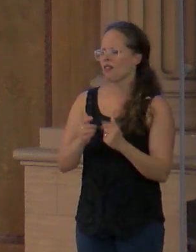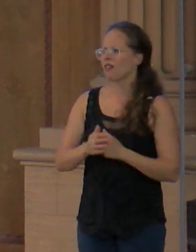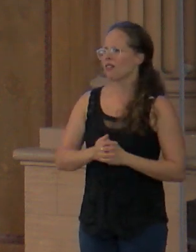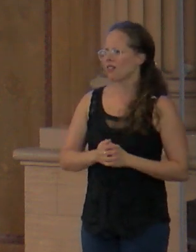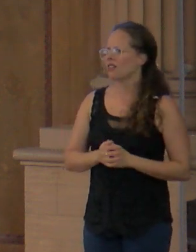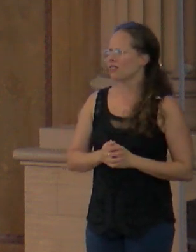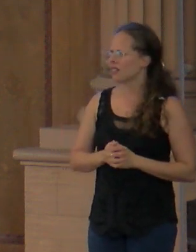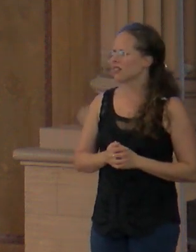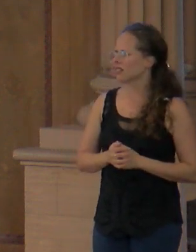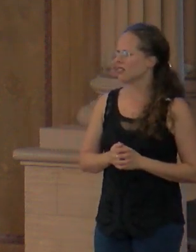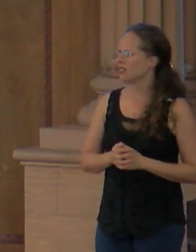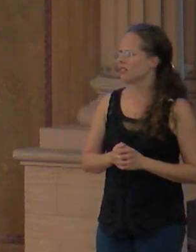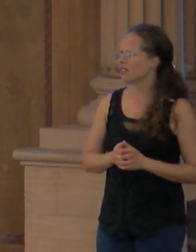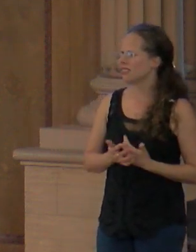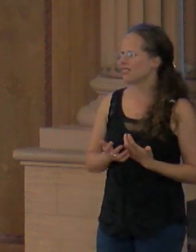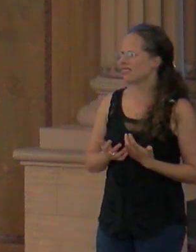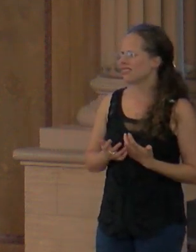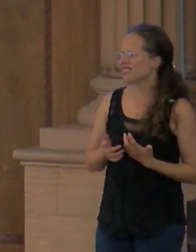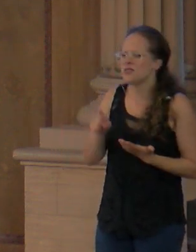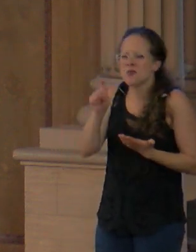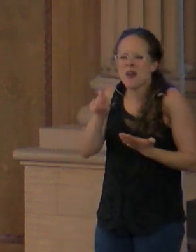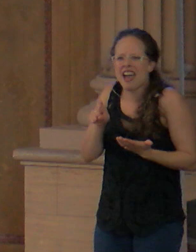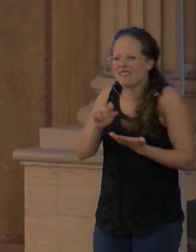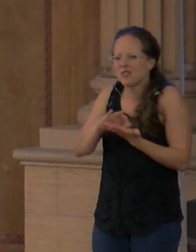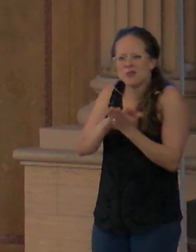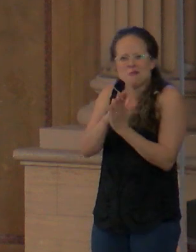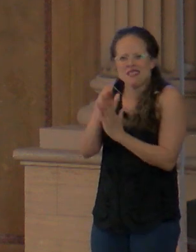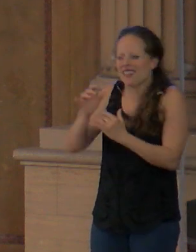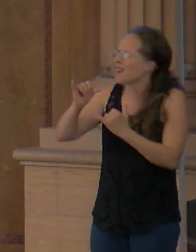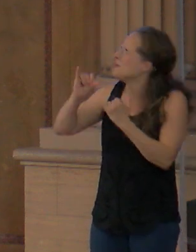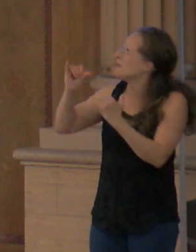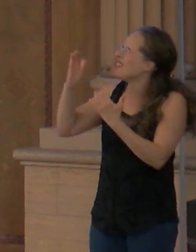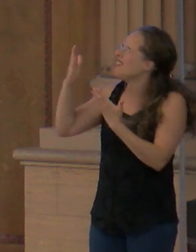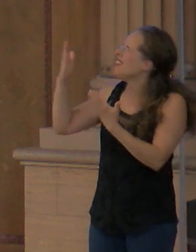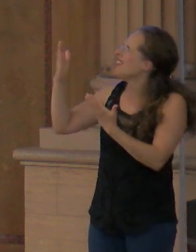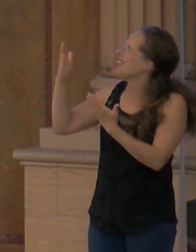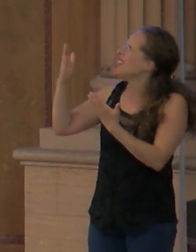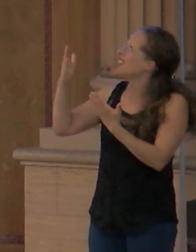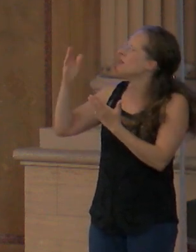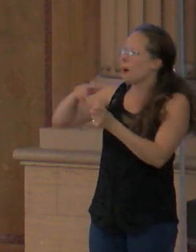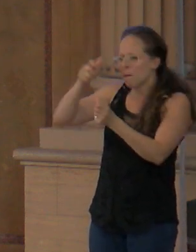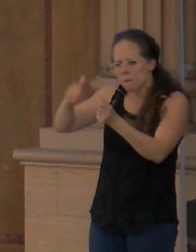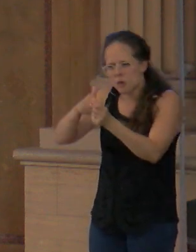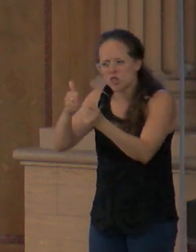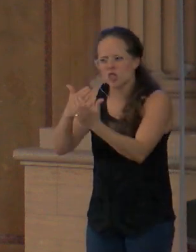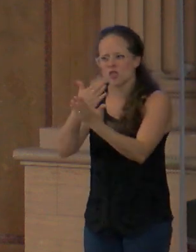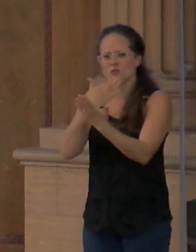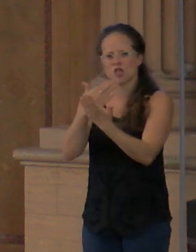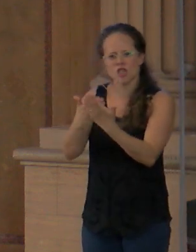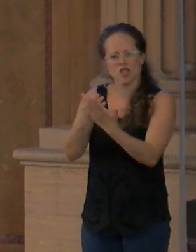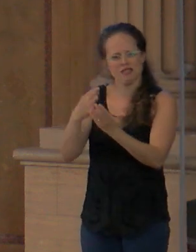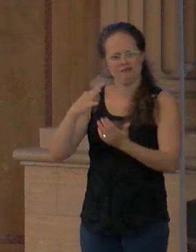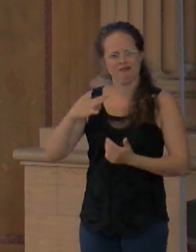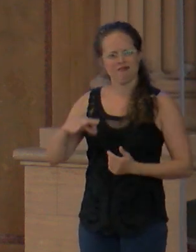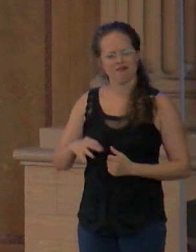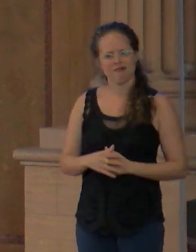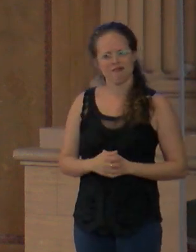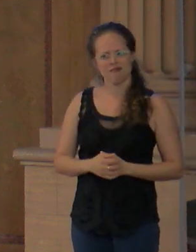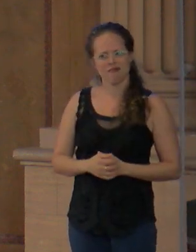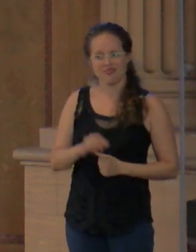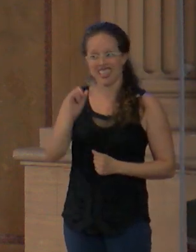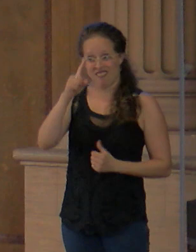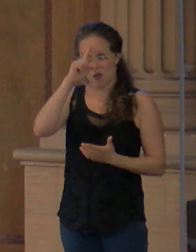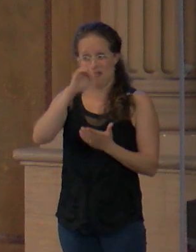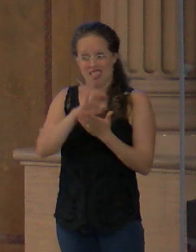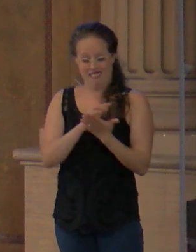who pursue the good of others as Jesus pursued our good. And if we believe that gospel, that part of